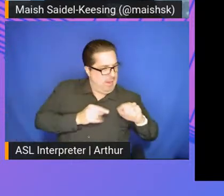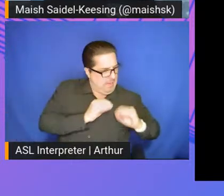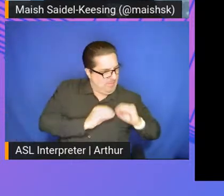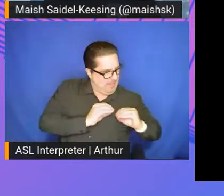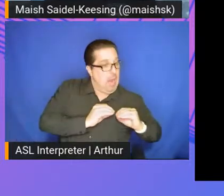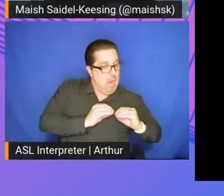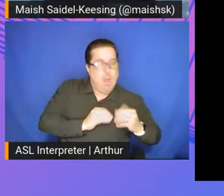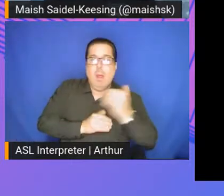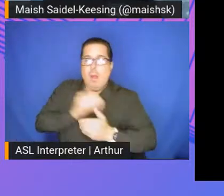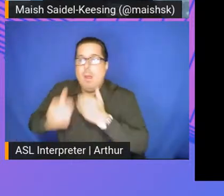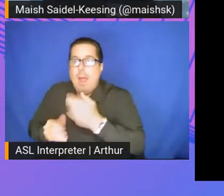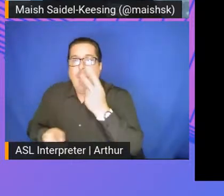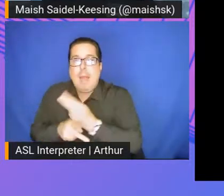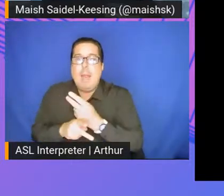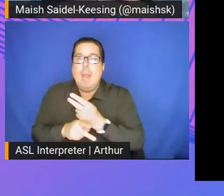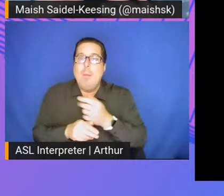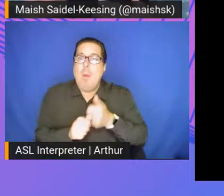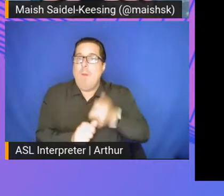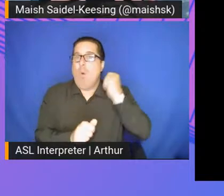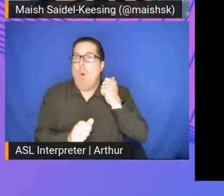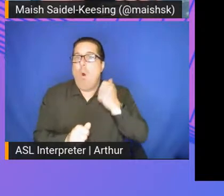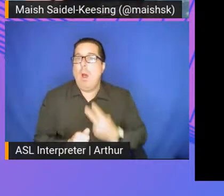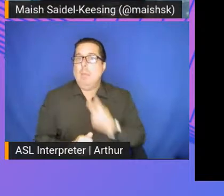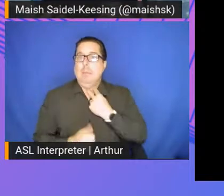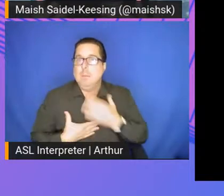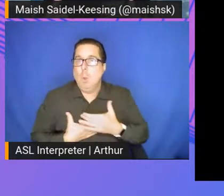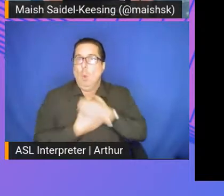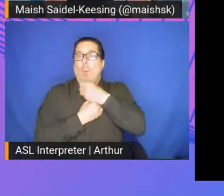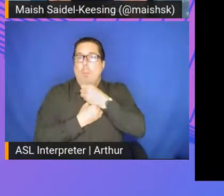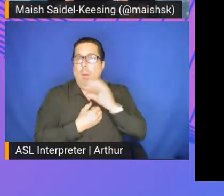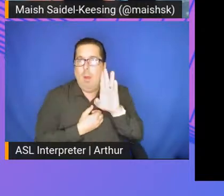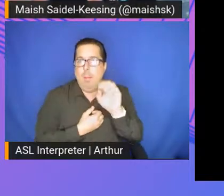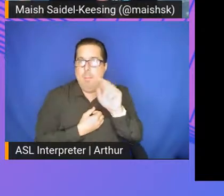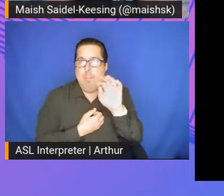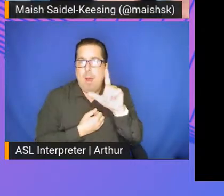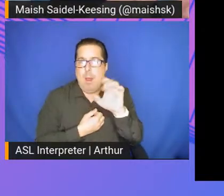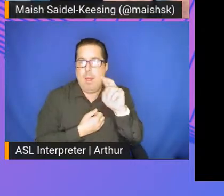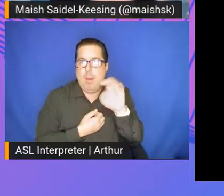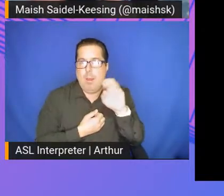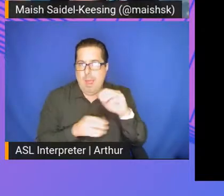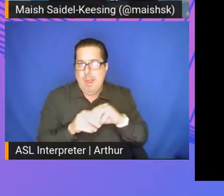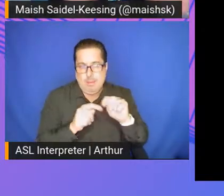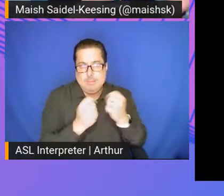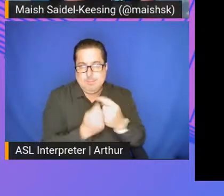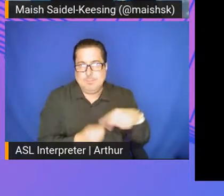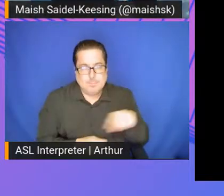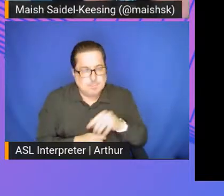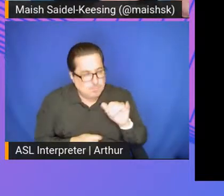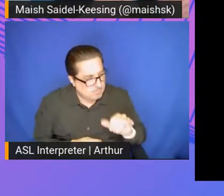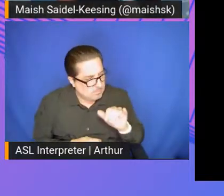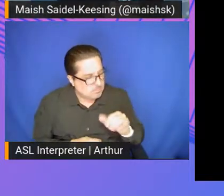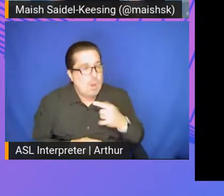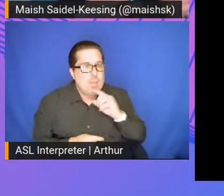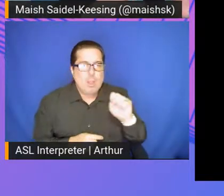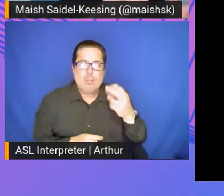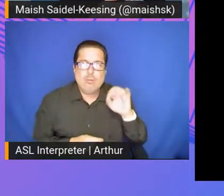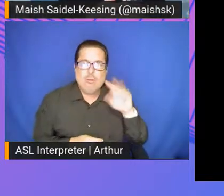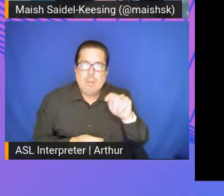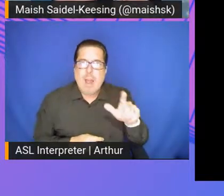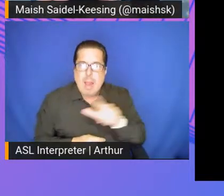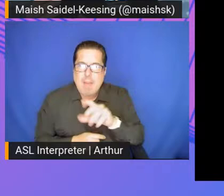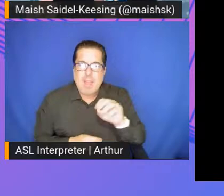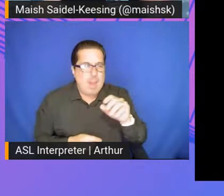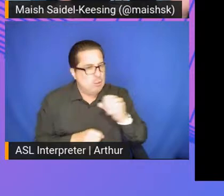for the teams. So you implemented what a lot of people are talking about, the concept of shipped left, either for security or for QA or